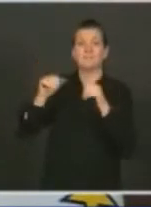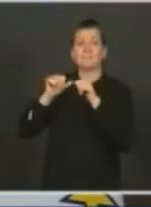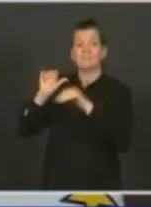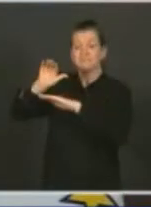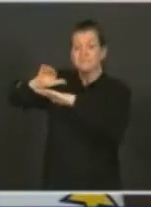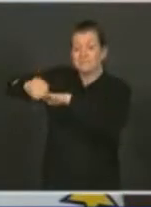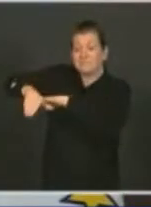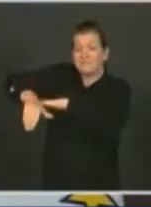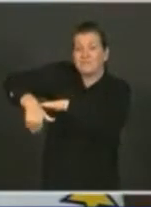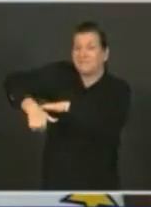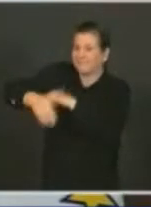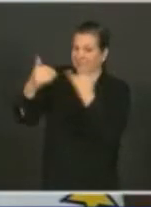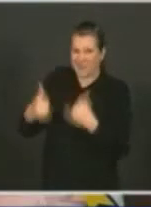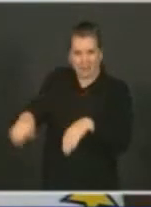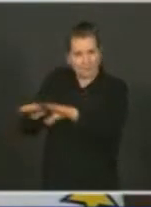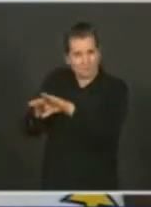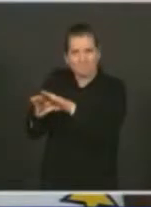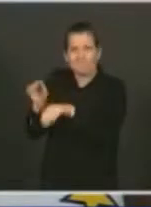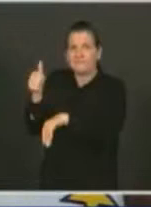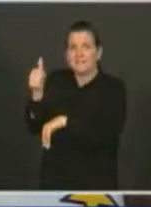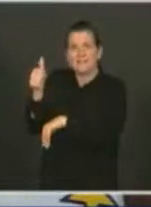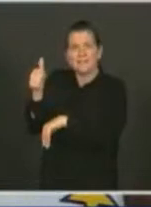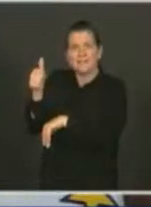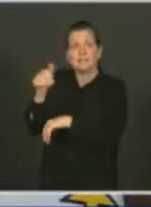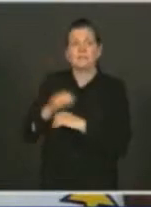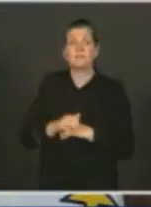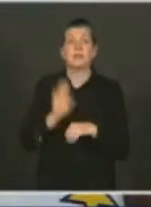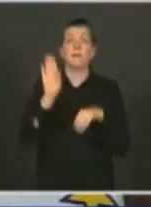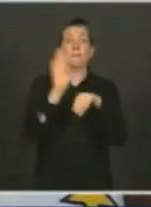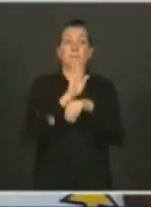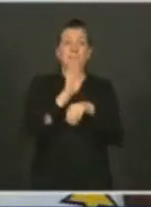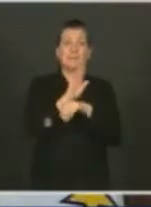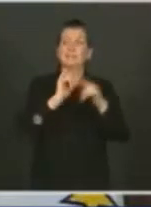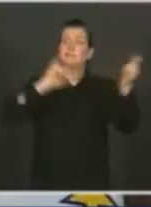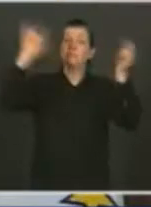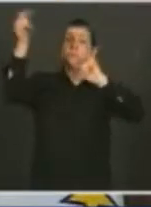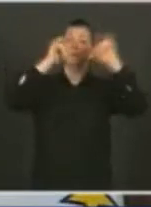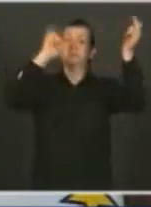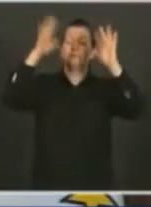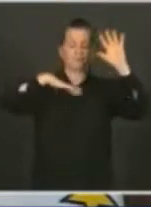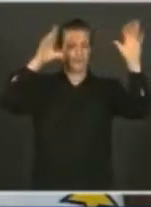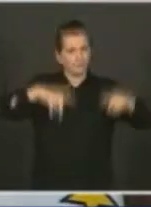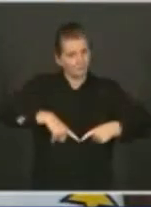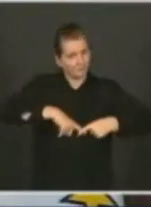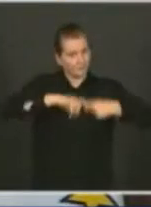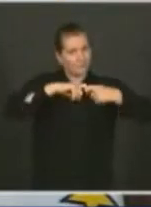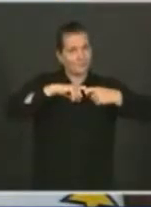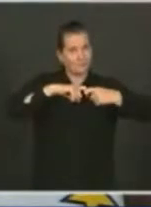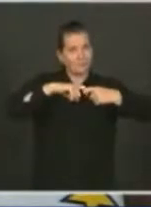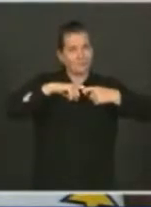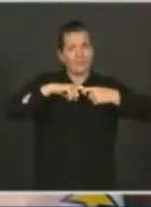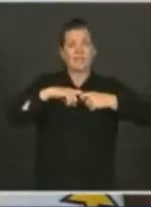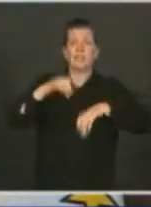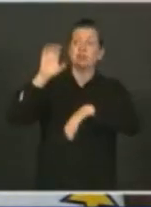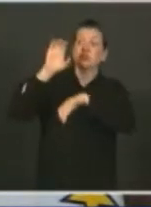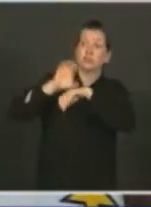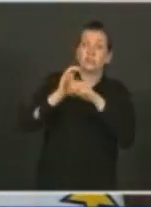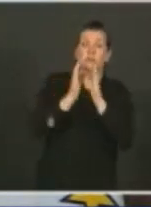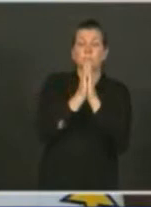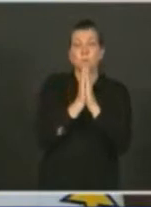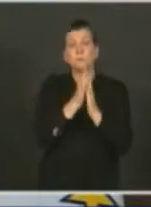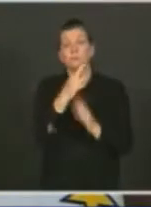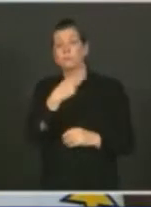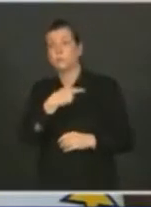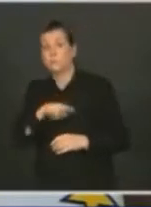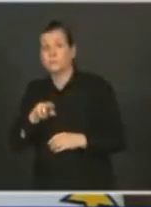a stop on business travel, lower capacity limits for houses of worship and venues of assembly,